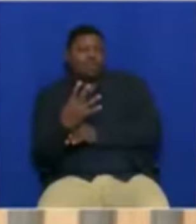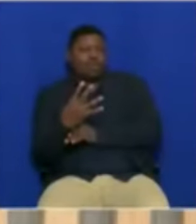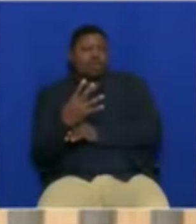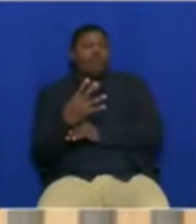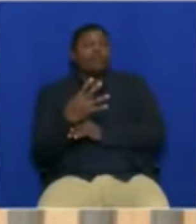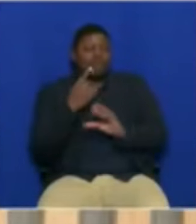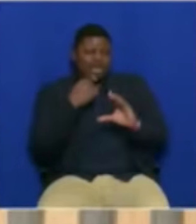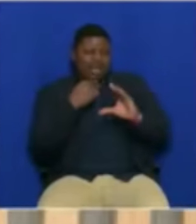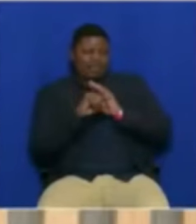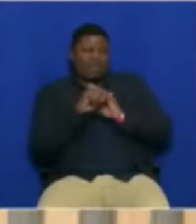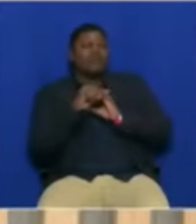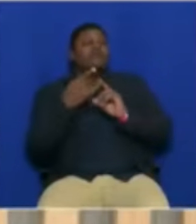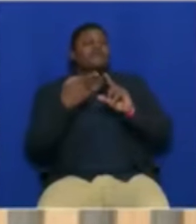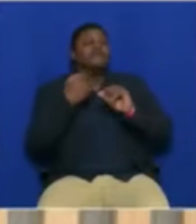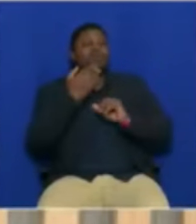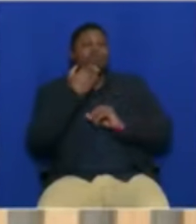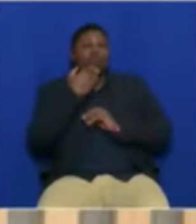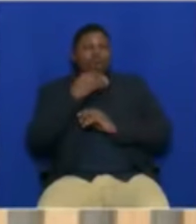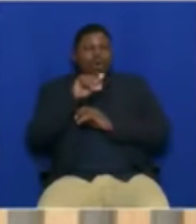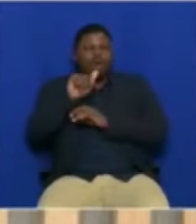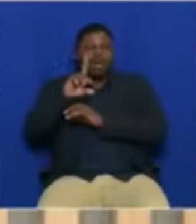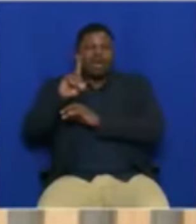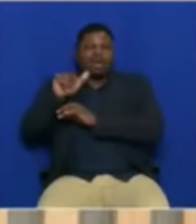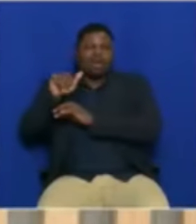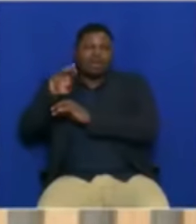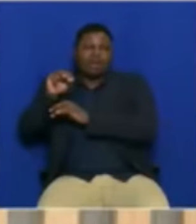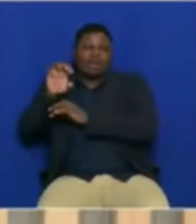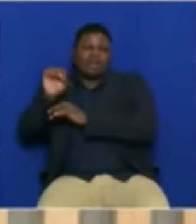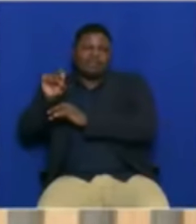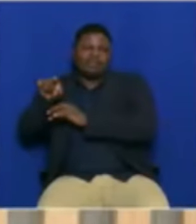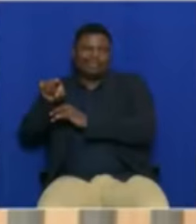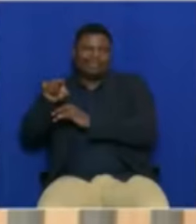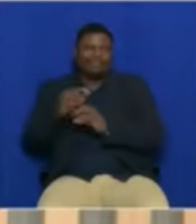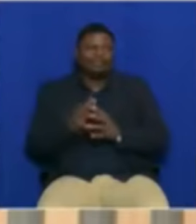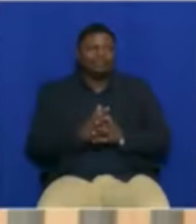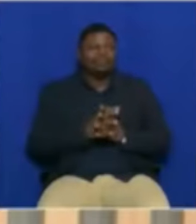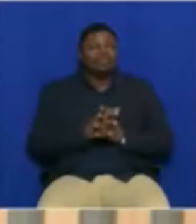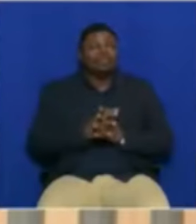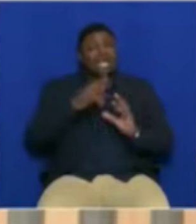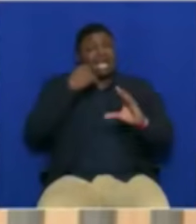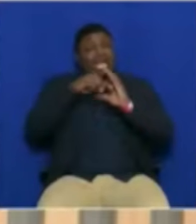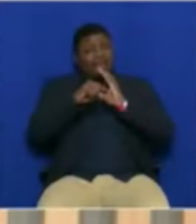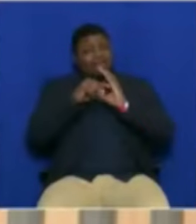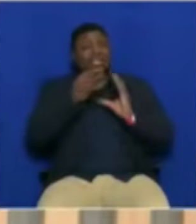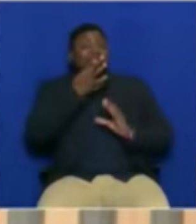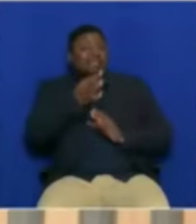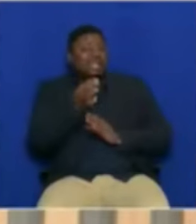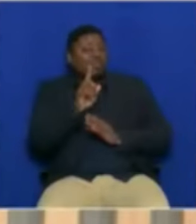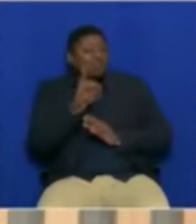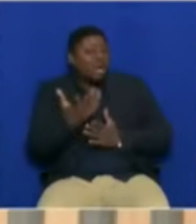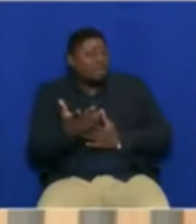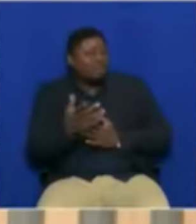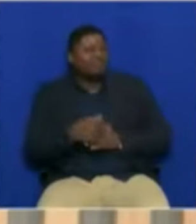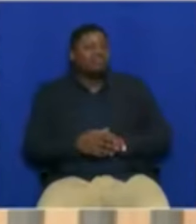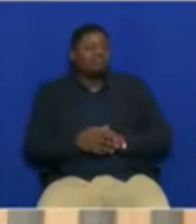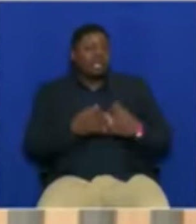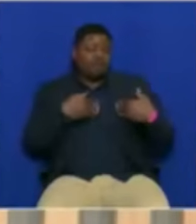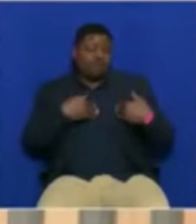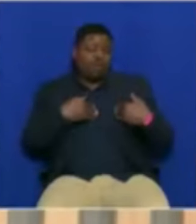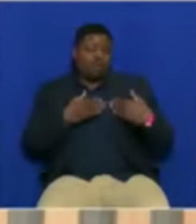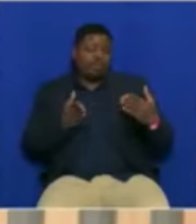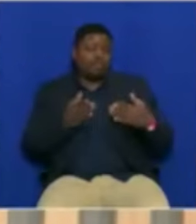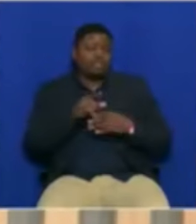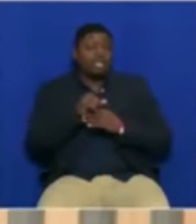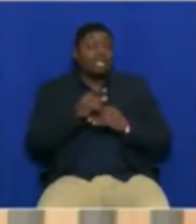reads thus: I have opened to Minister of Police. I have opened cases in the